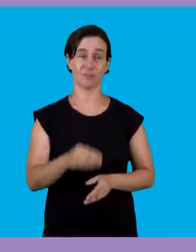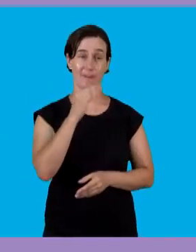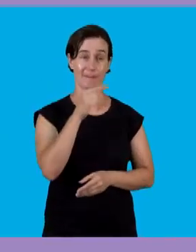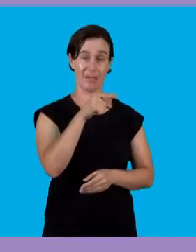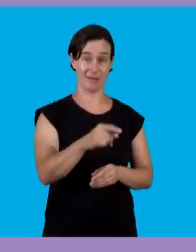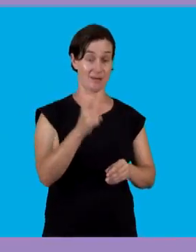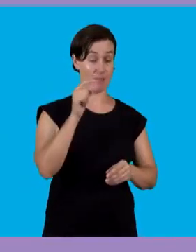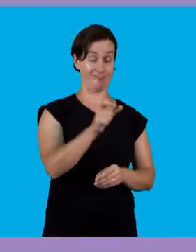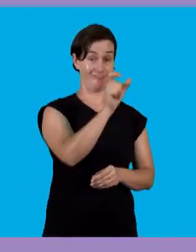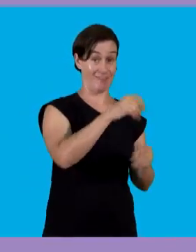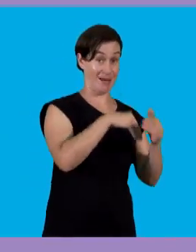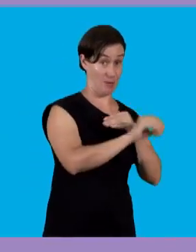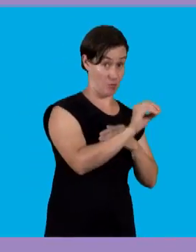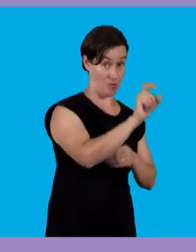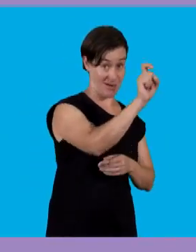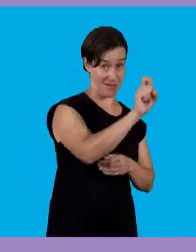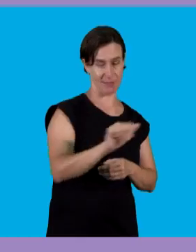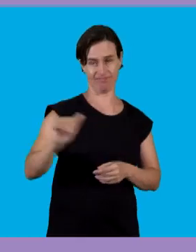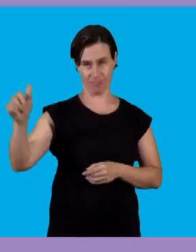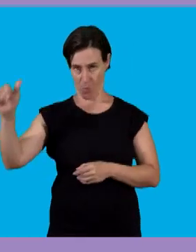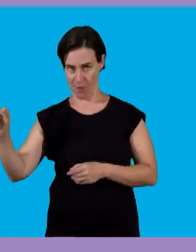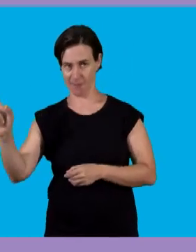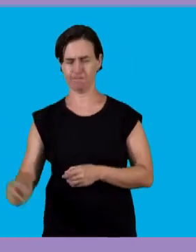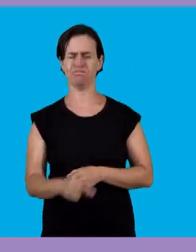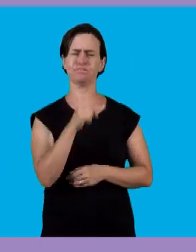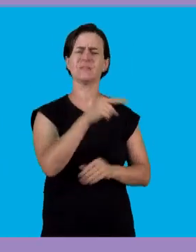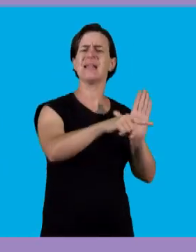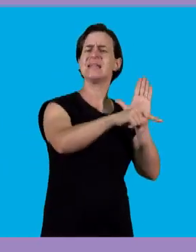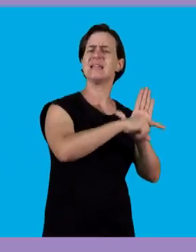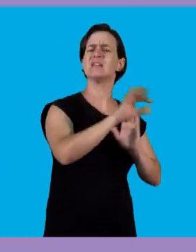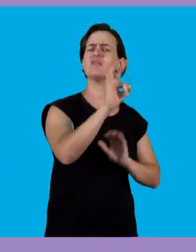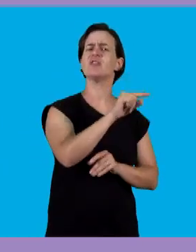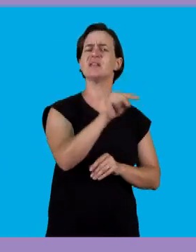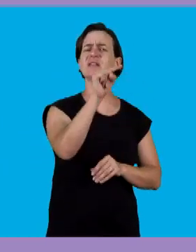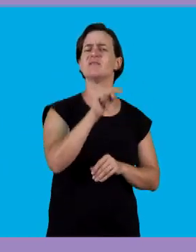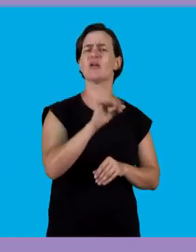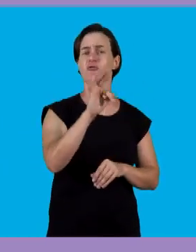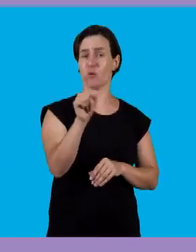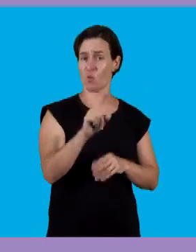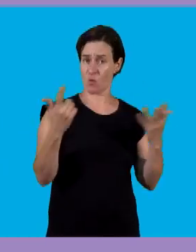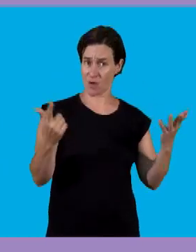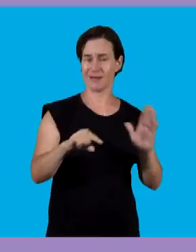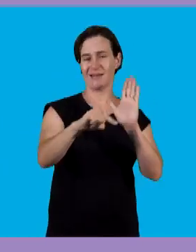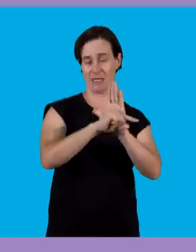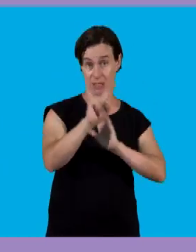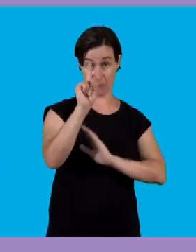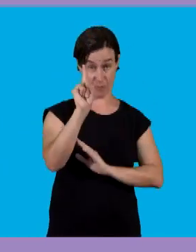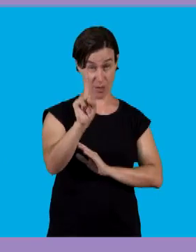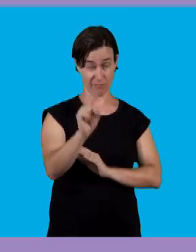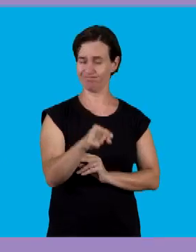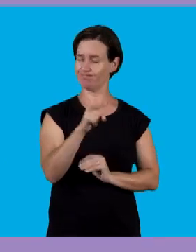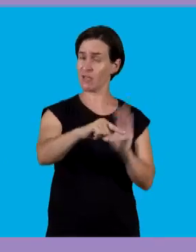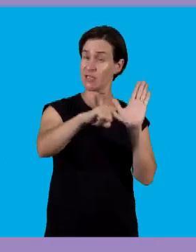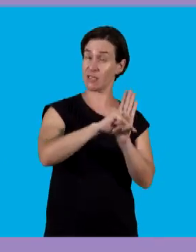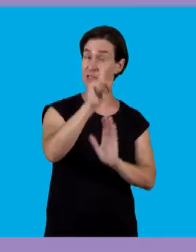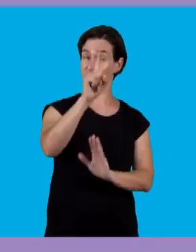to give us our output values. So a -3 divided by 3 will give us a -1, but when we